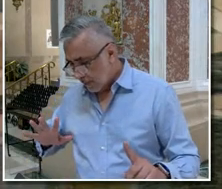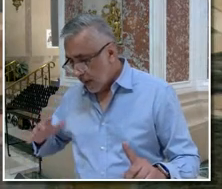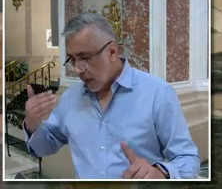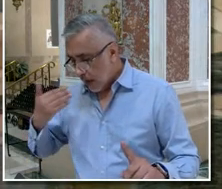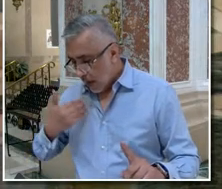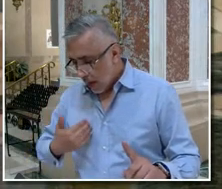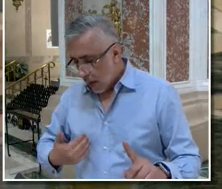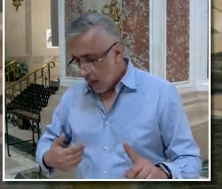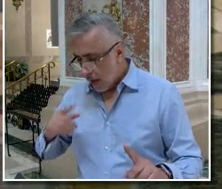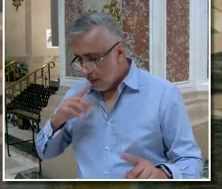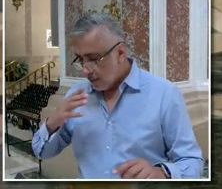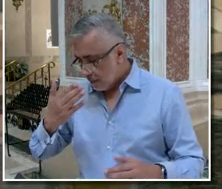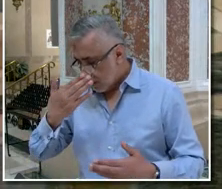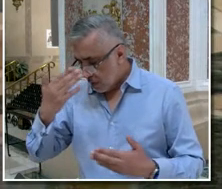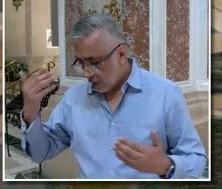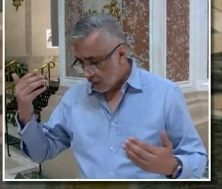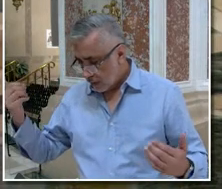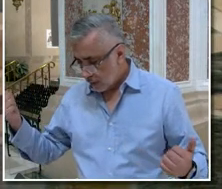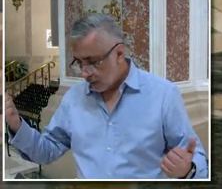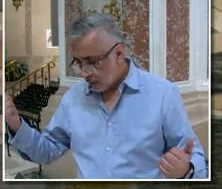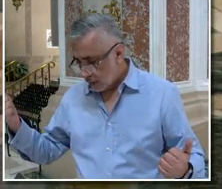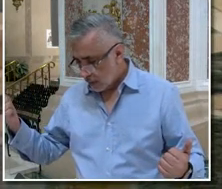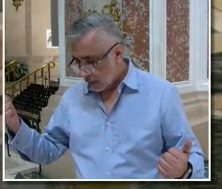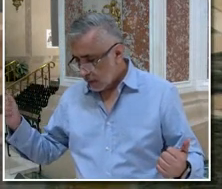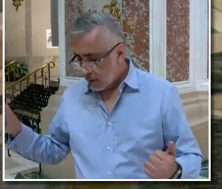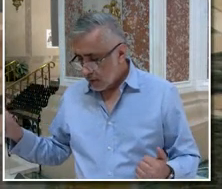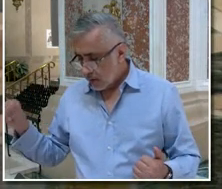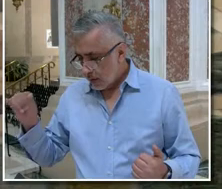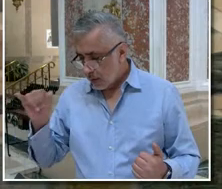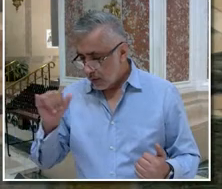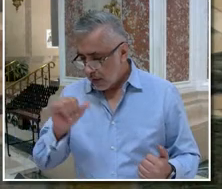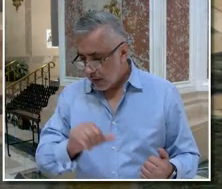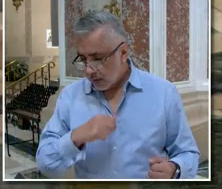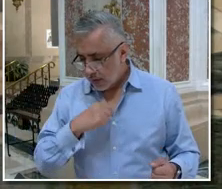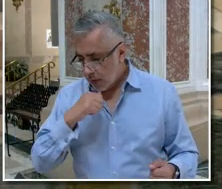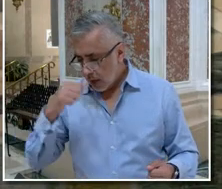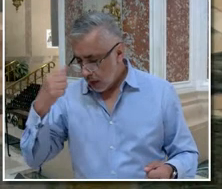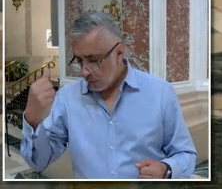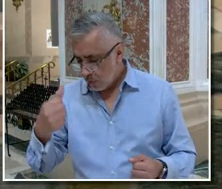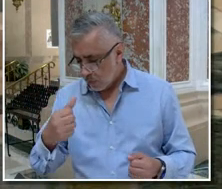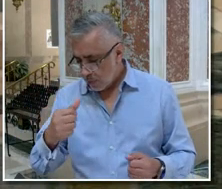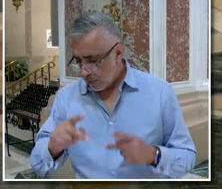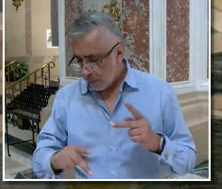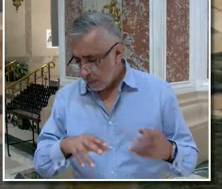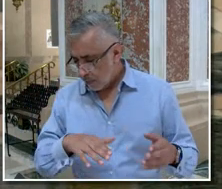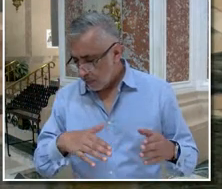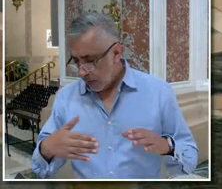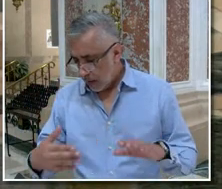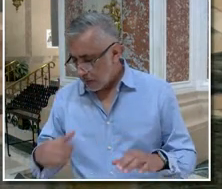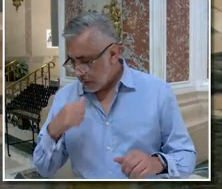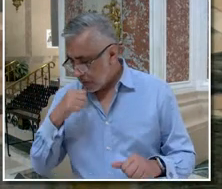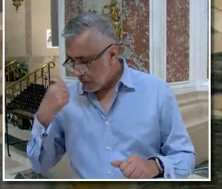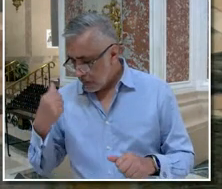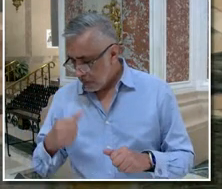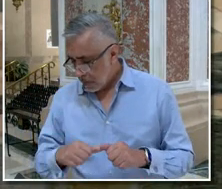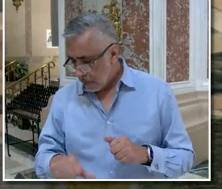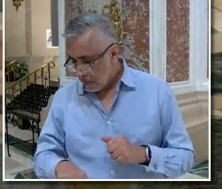I am forgotten, like the unremembered dead.